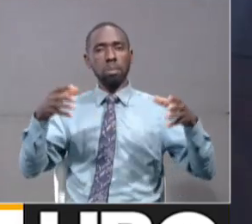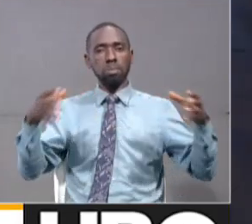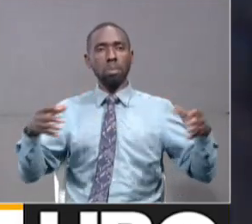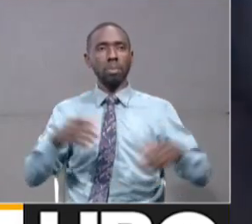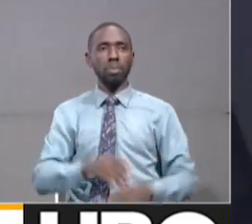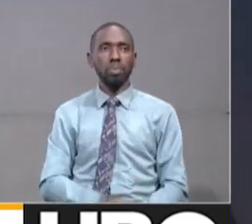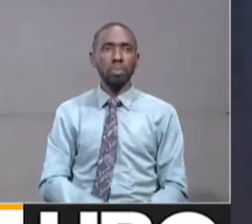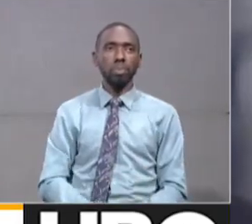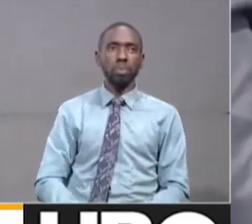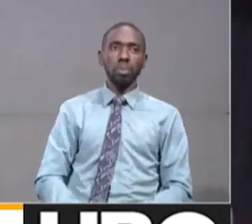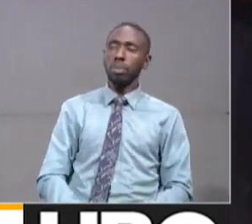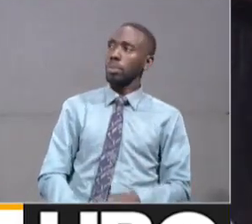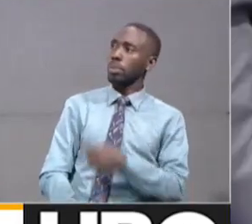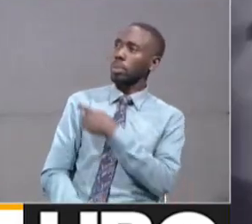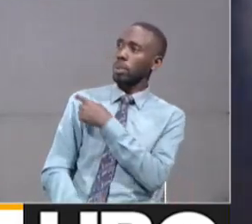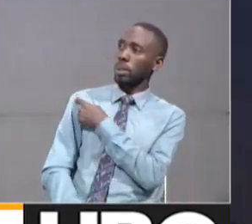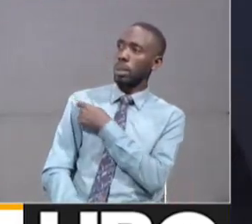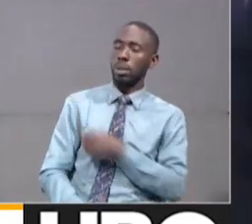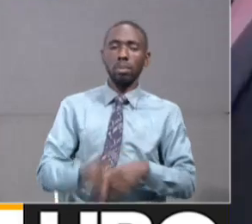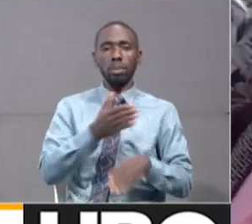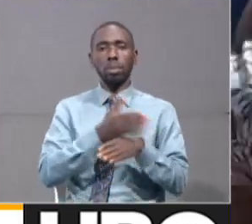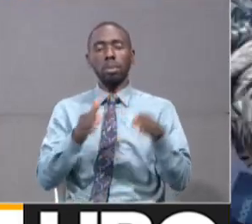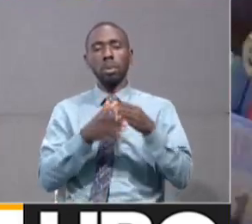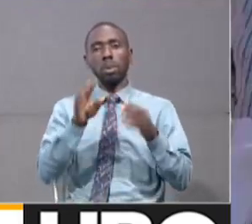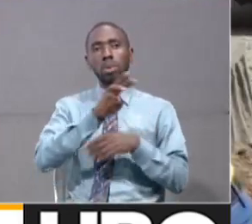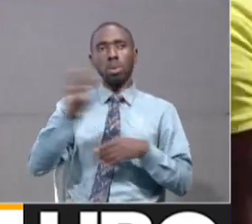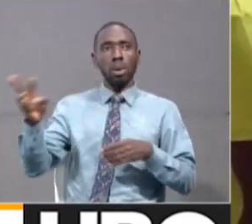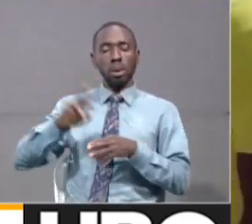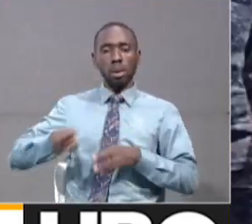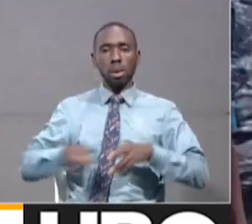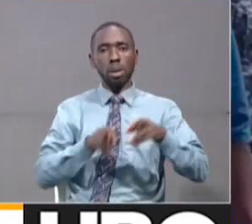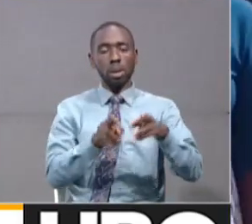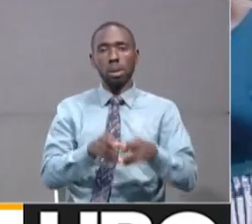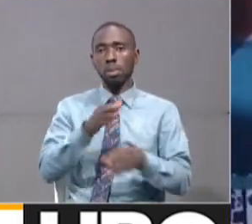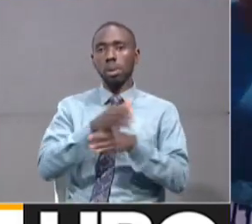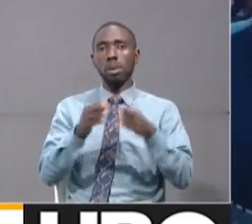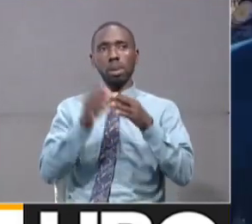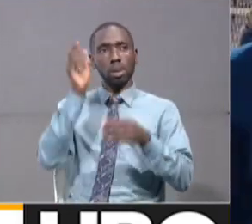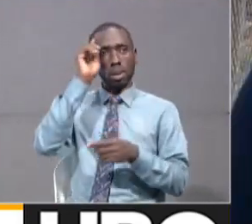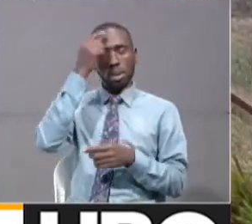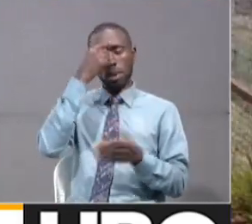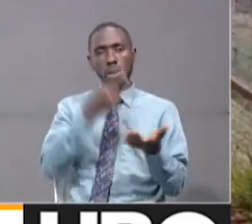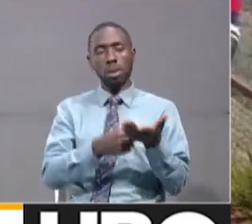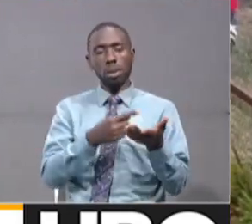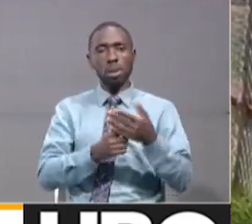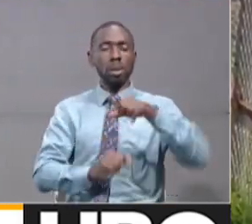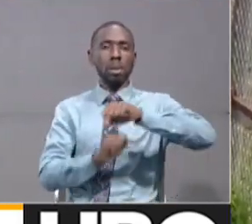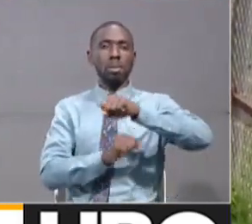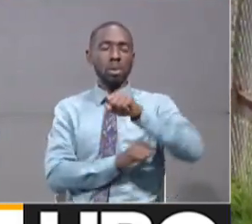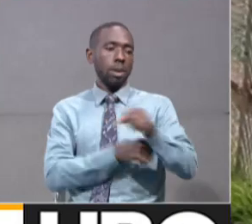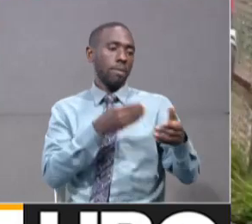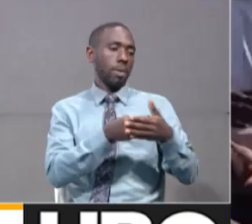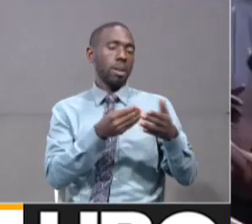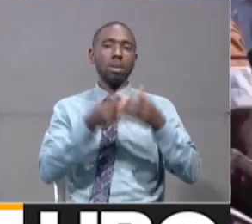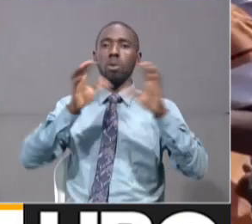These are part of the modern sports infrastructure in the West Nile region, built by the government of Uganda in support with funding from the World